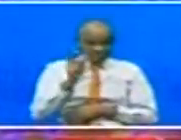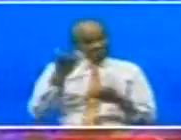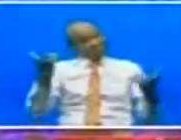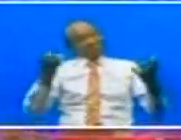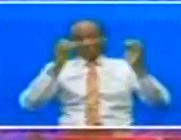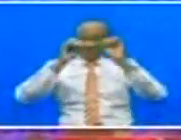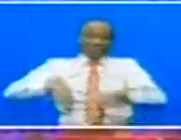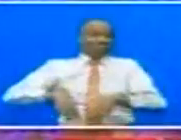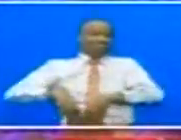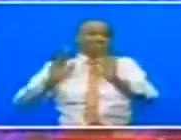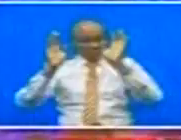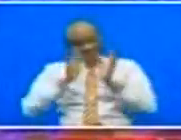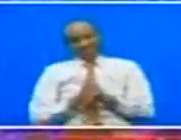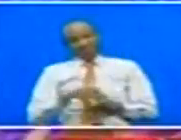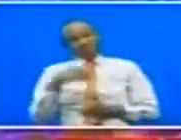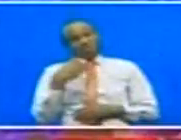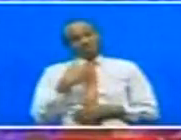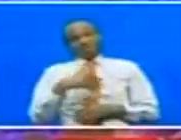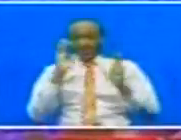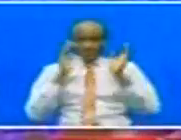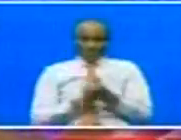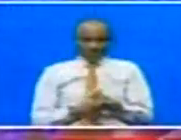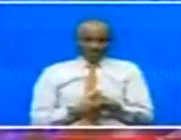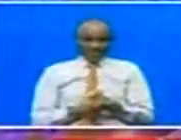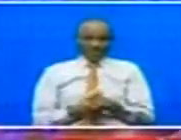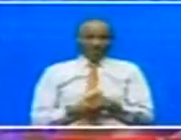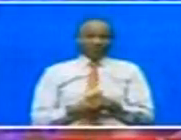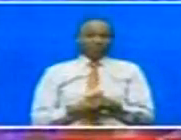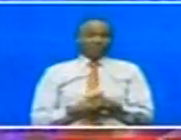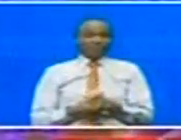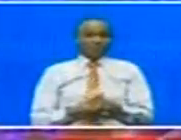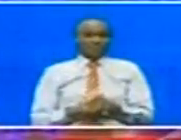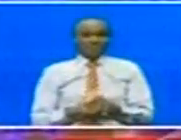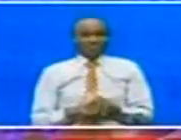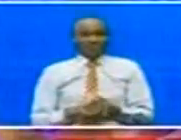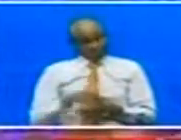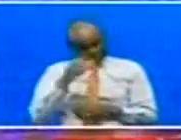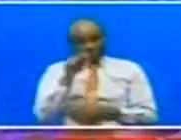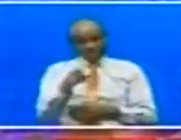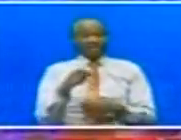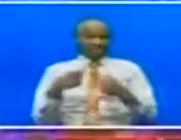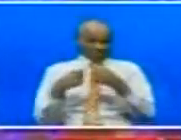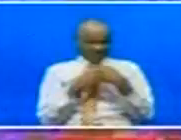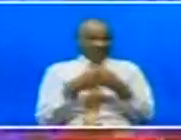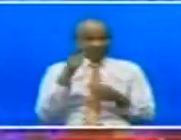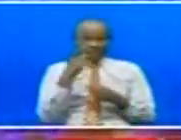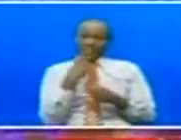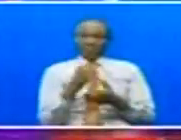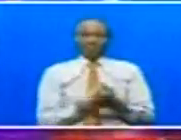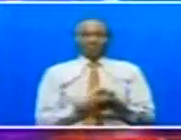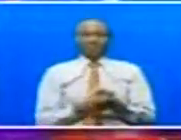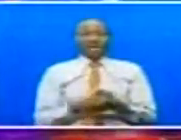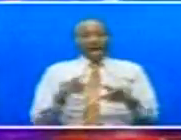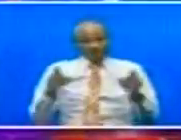again to have that conversation about how we can move forward on that challenge that he was posing. And he even